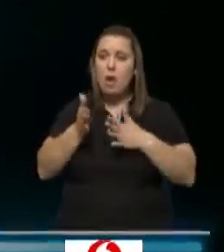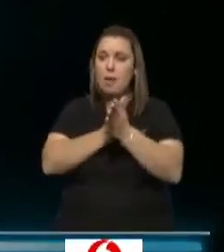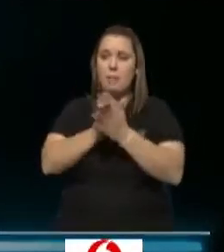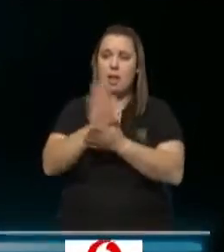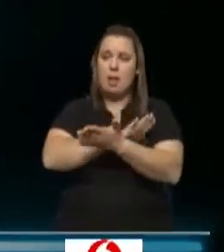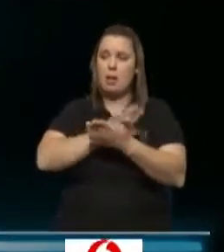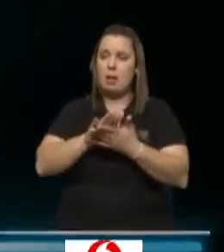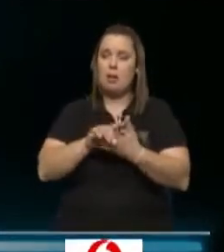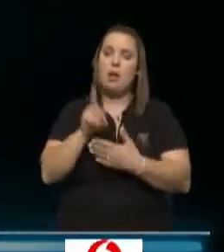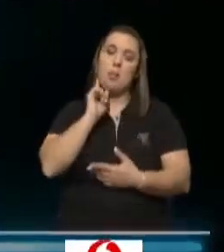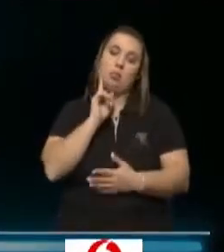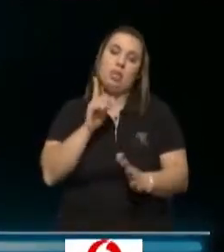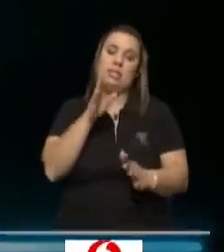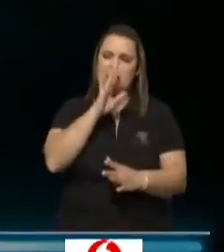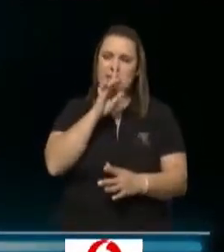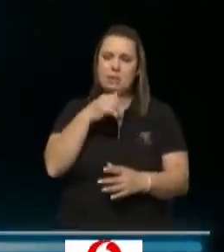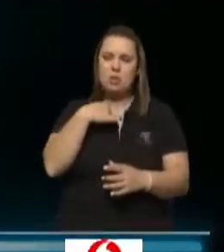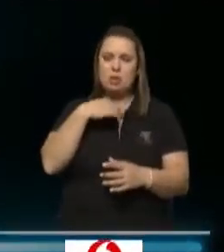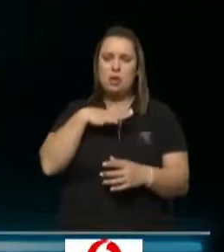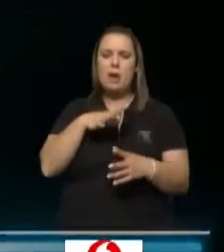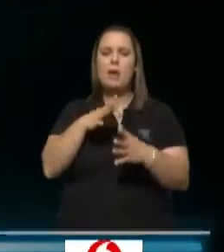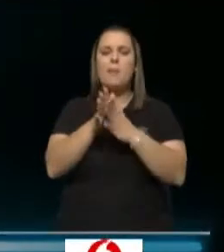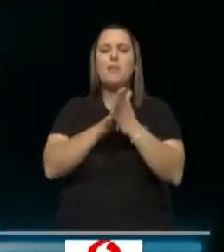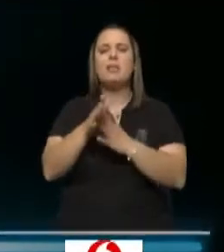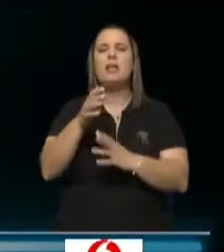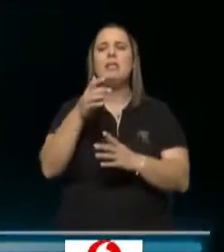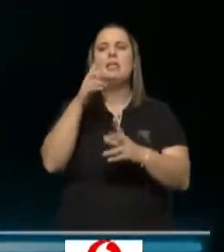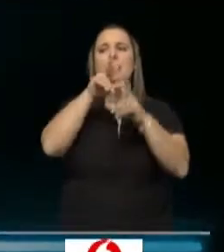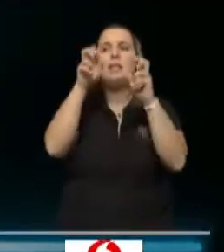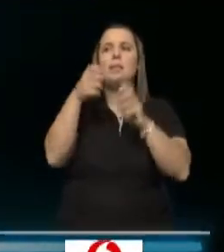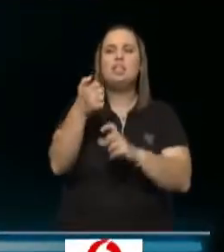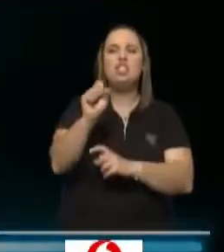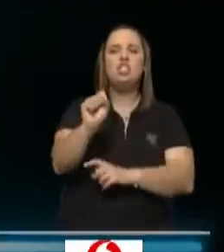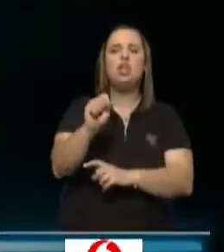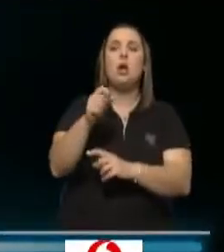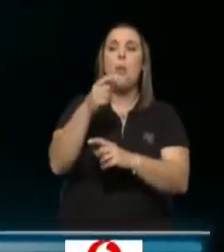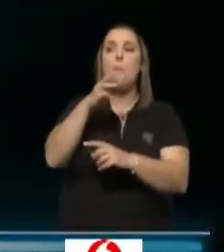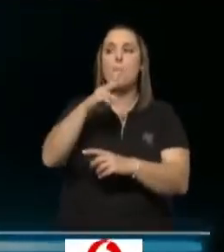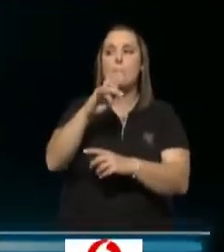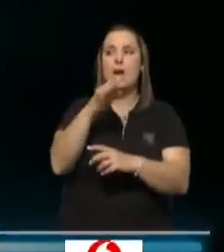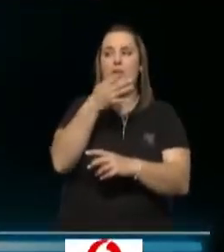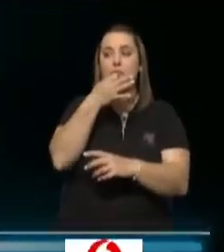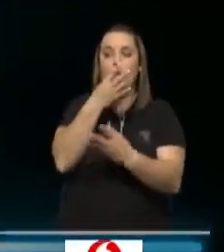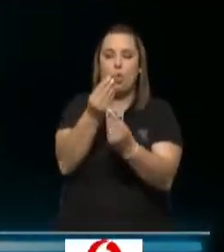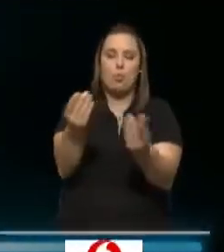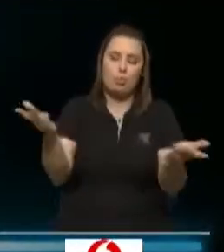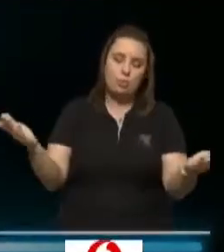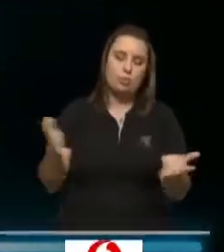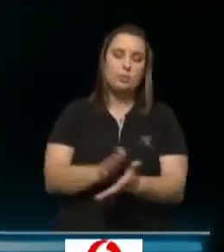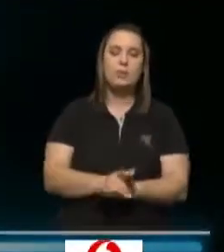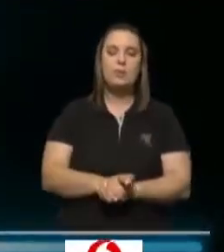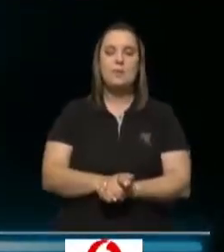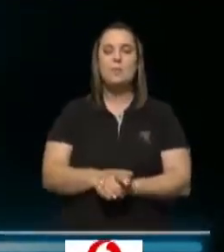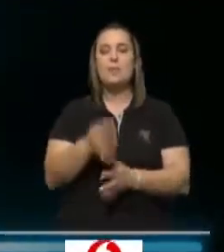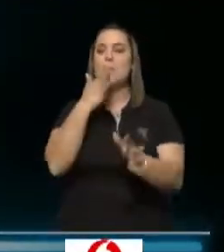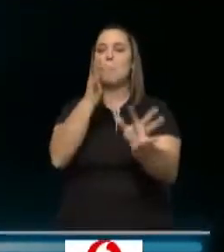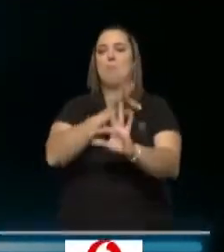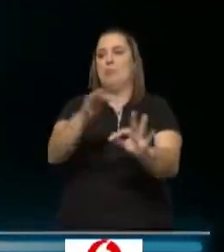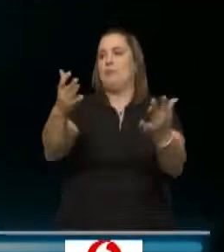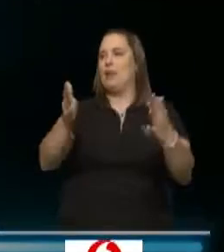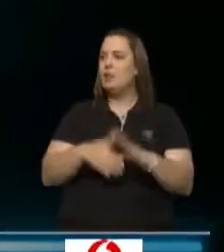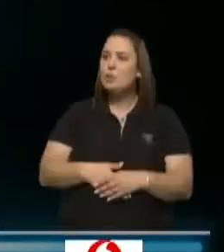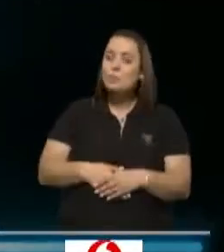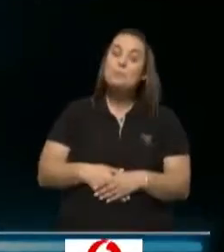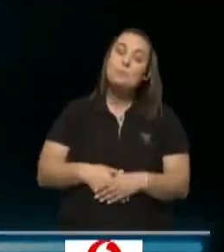us without any profit is significant. But I'd like to go back to the 5G topic, since you speak so much about it.